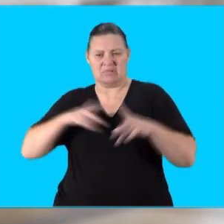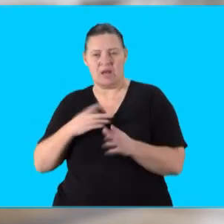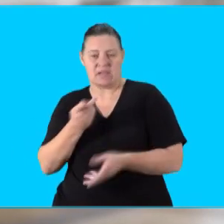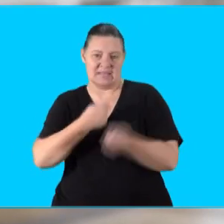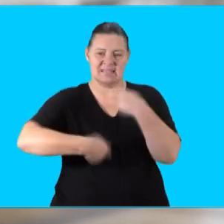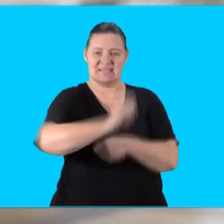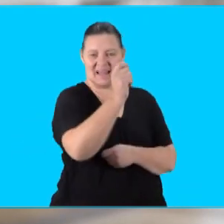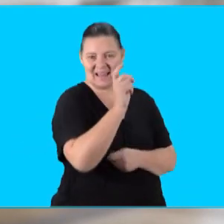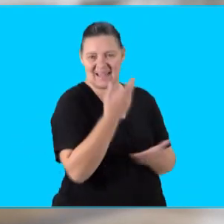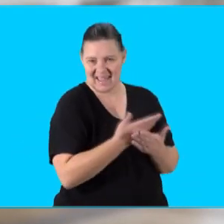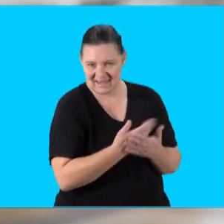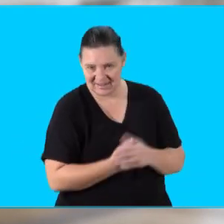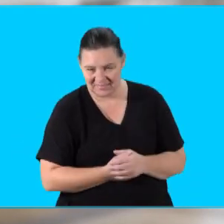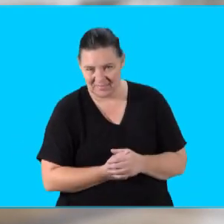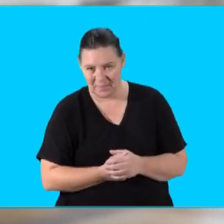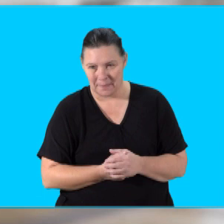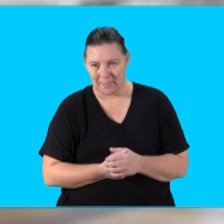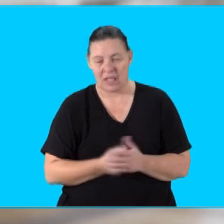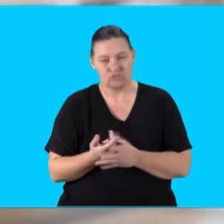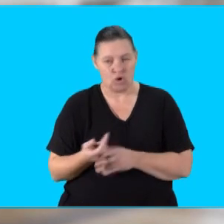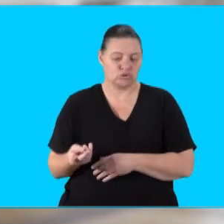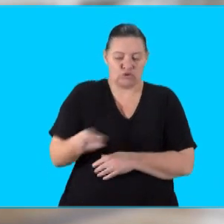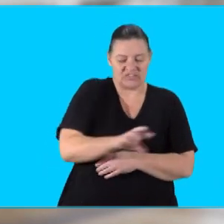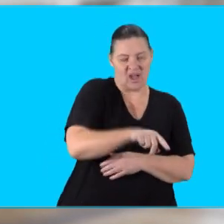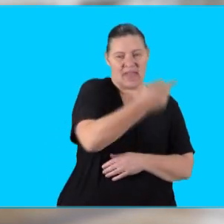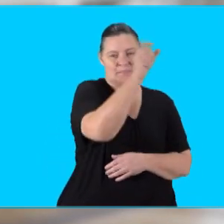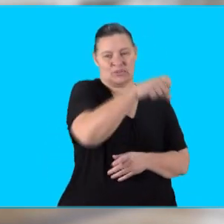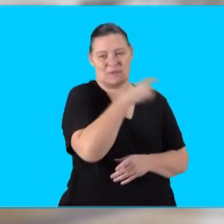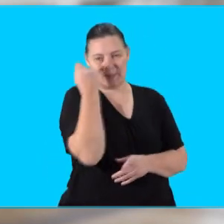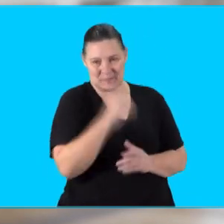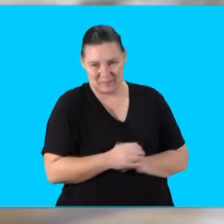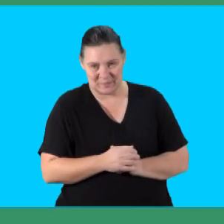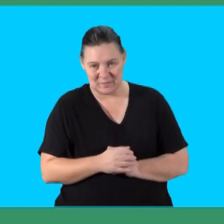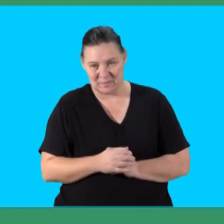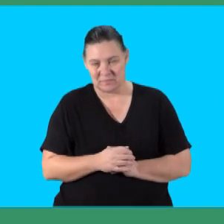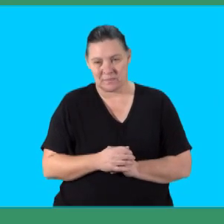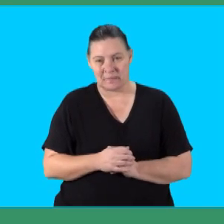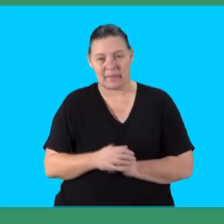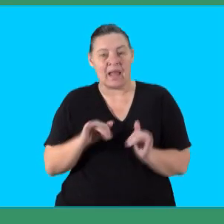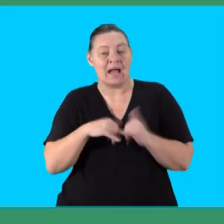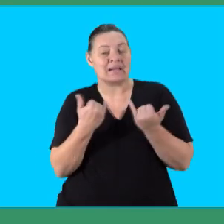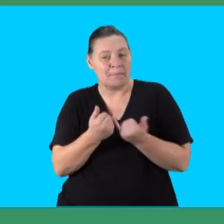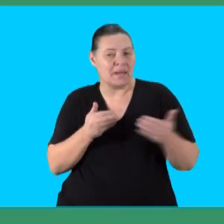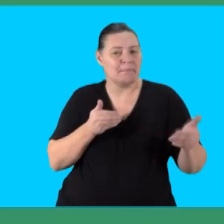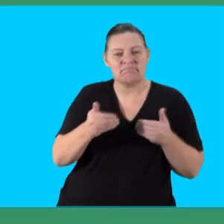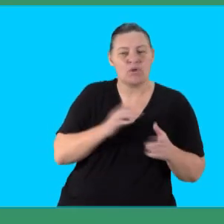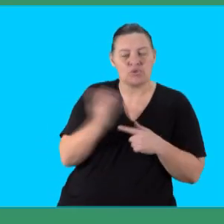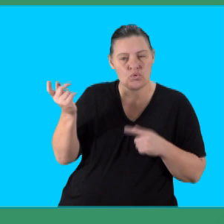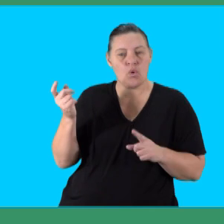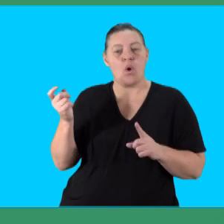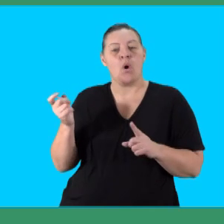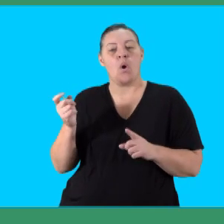can easily do that, or you can transfer them to someone else. The company is managed by qualified